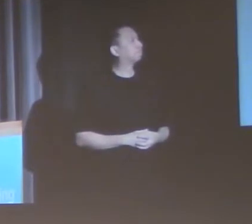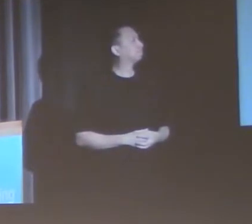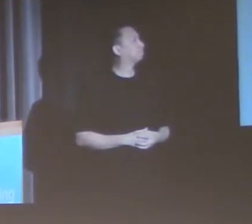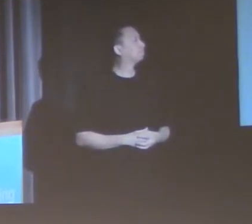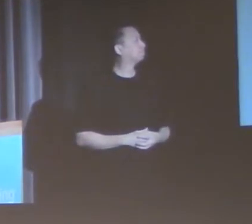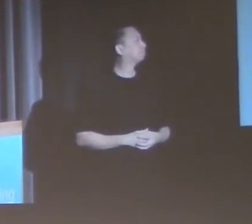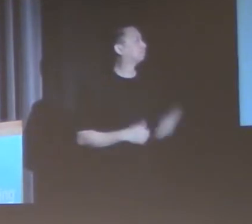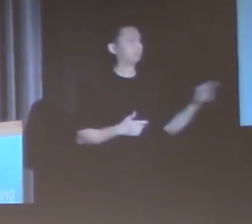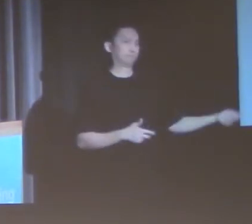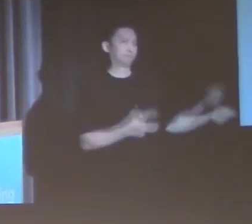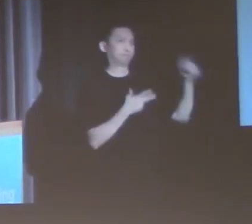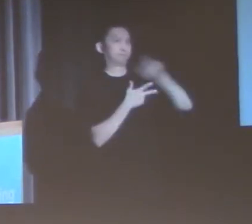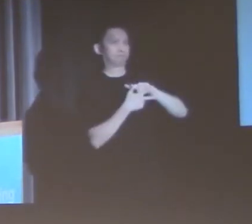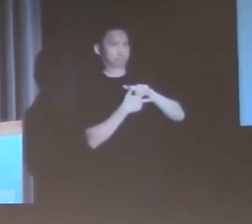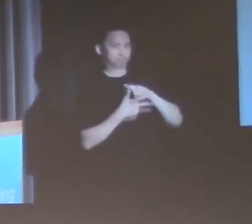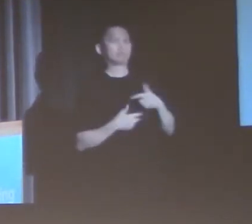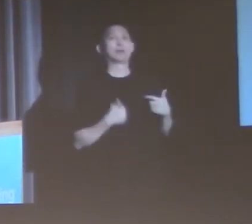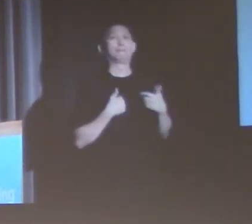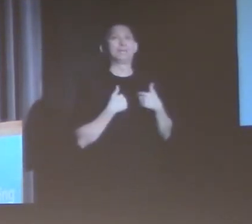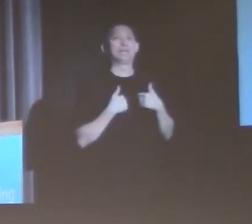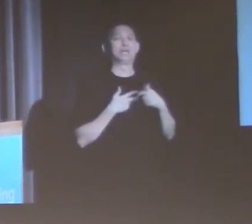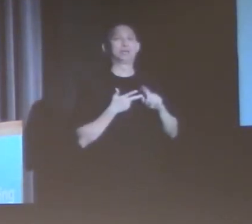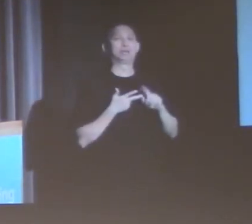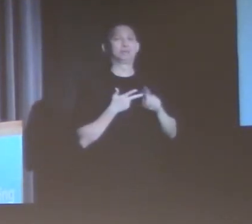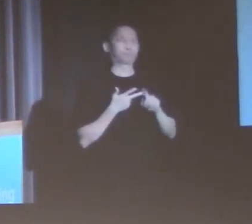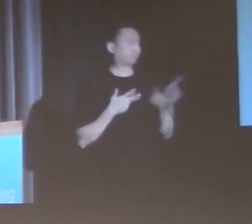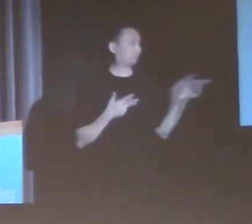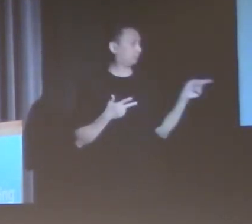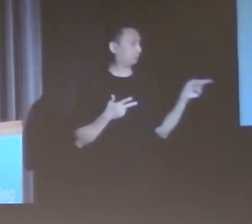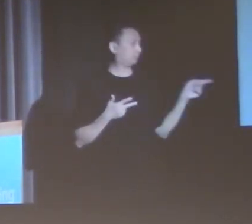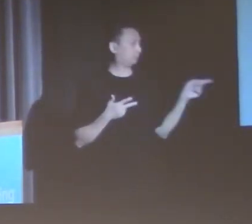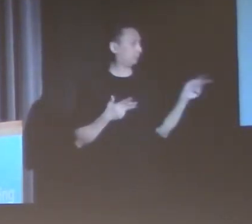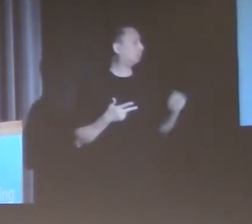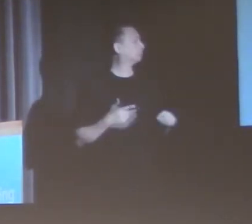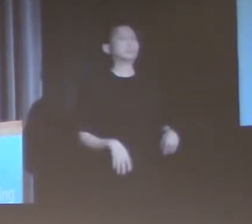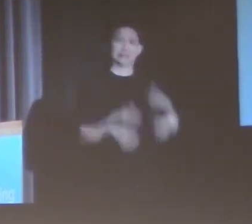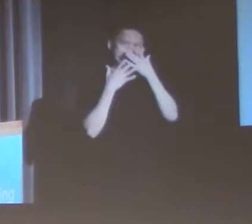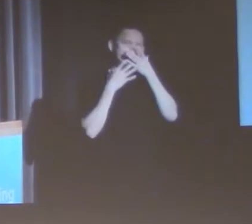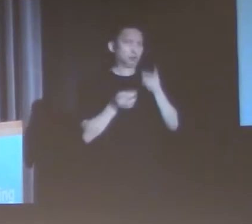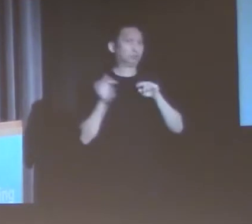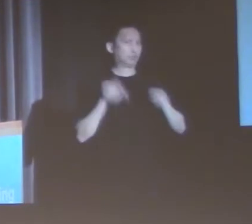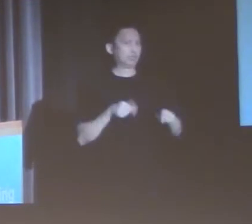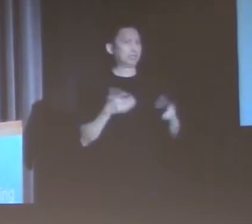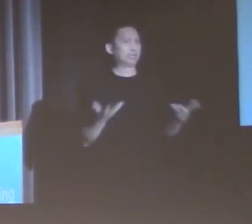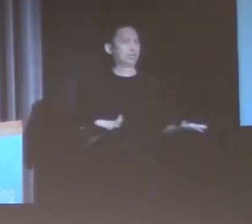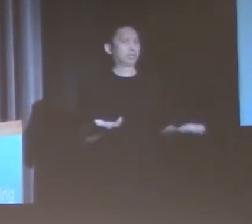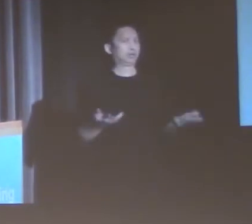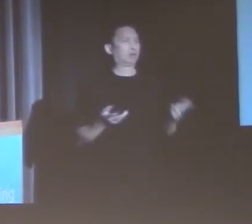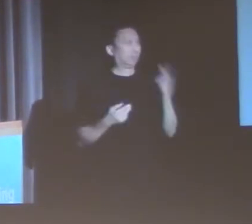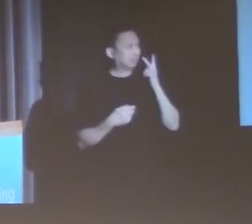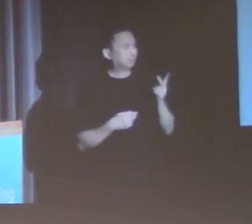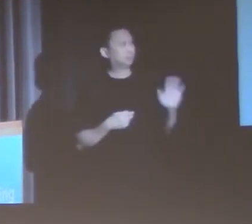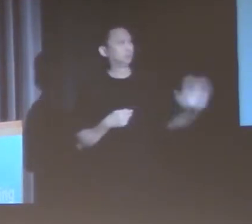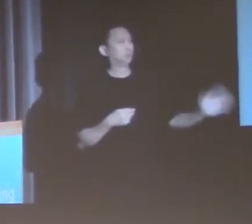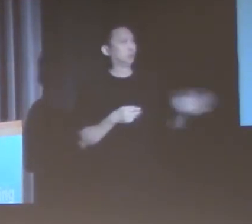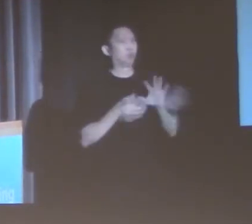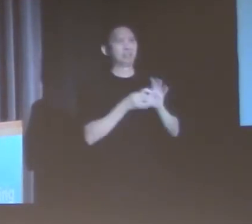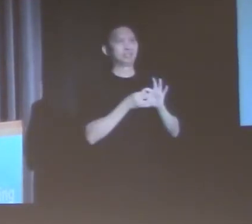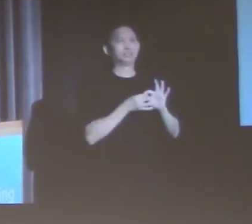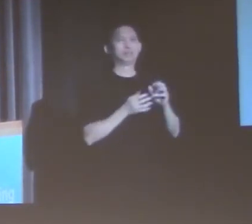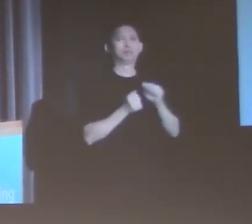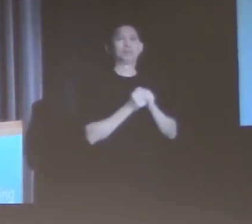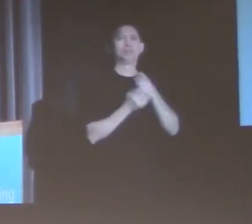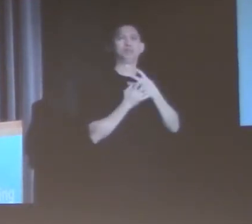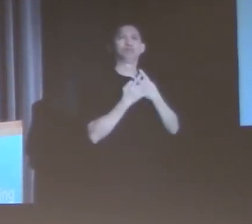And, for me, it's so interesting to be on this panel with everyone's relationship to incarceration being so different